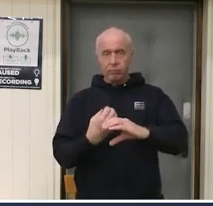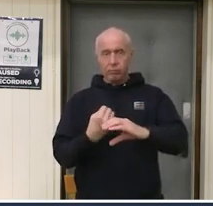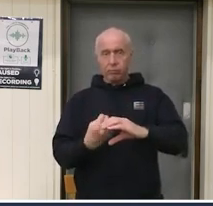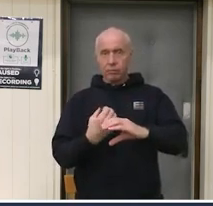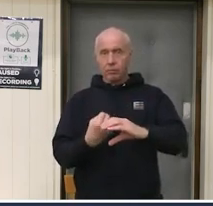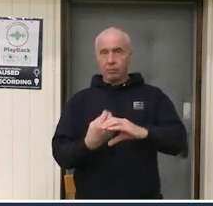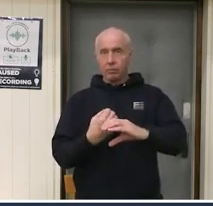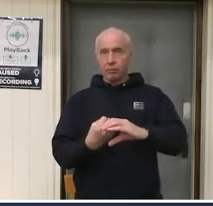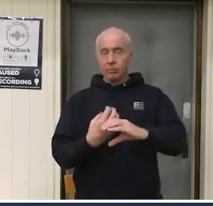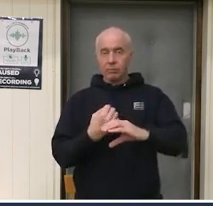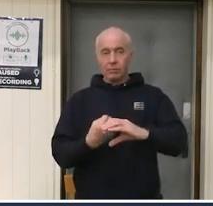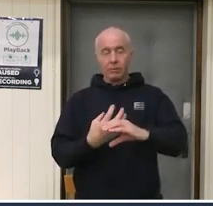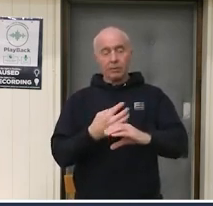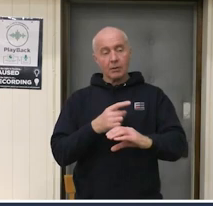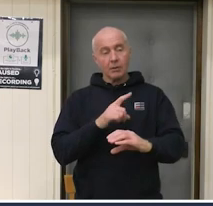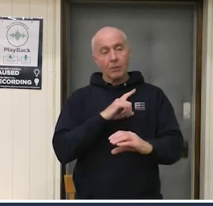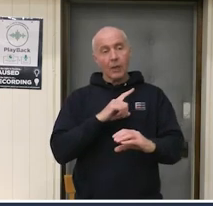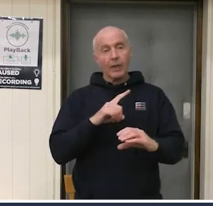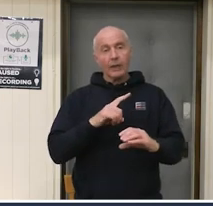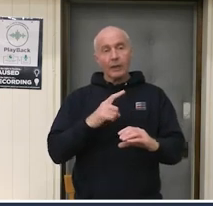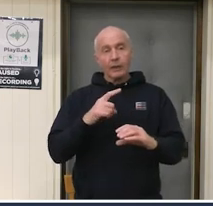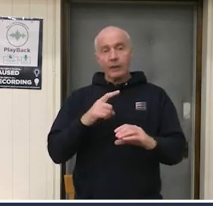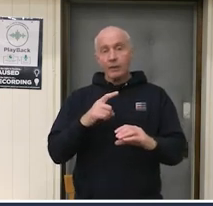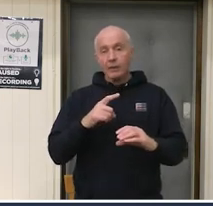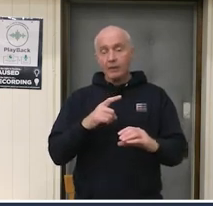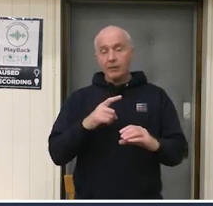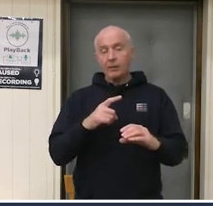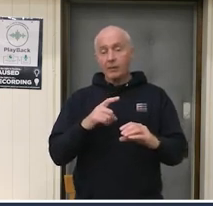Because eventually, particles and debris will